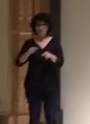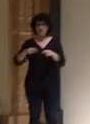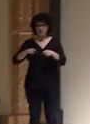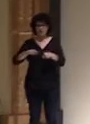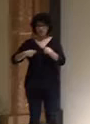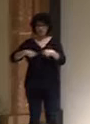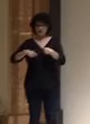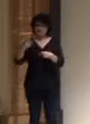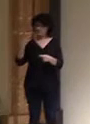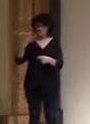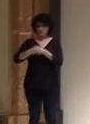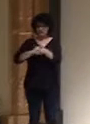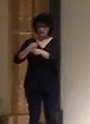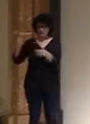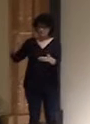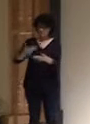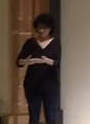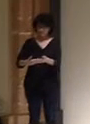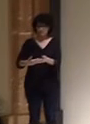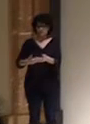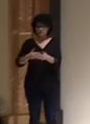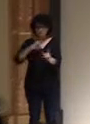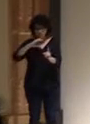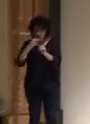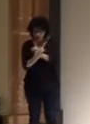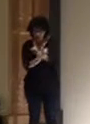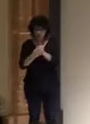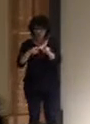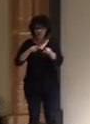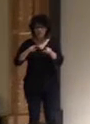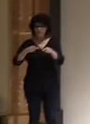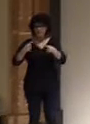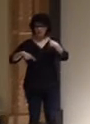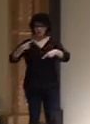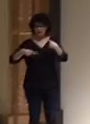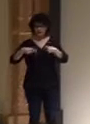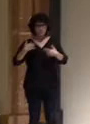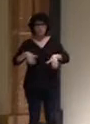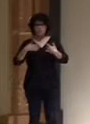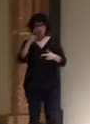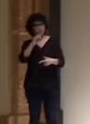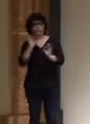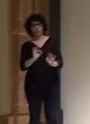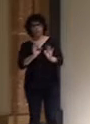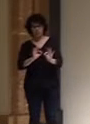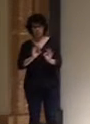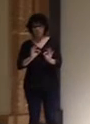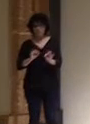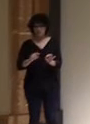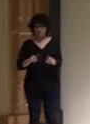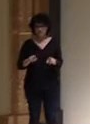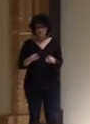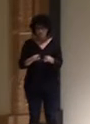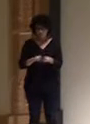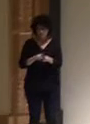policies, especially when we increase the role of Porto as another center on both national and international